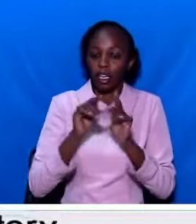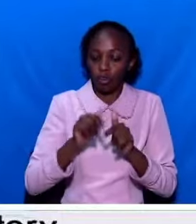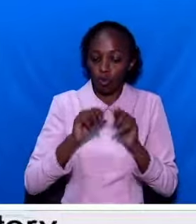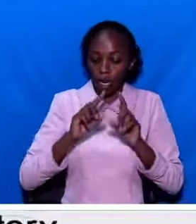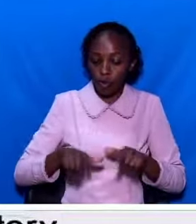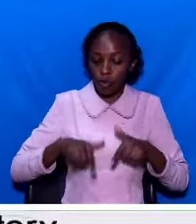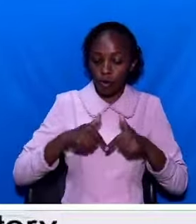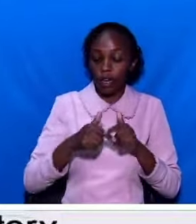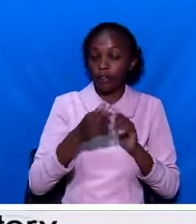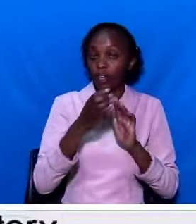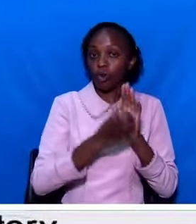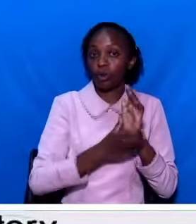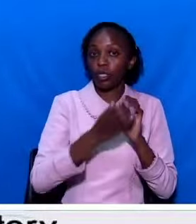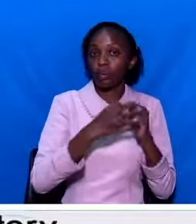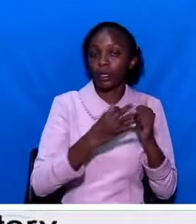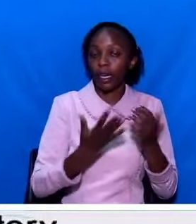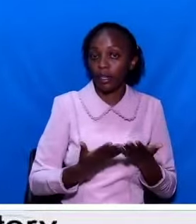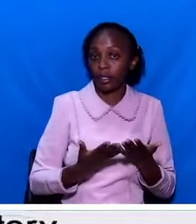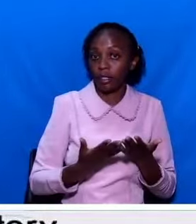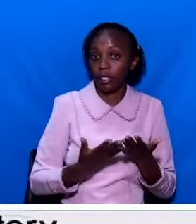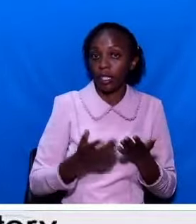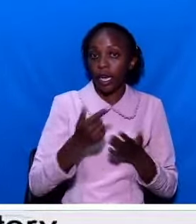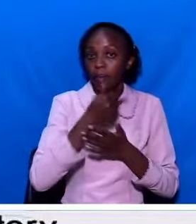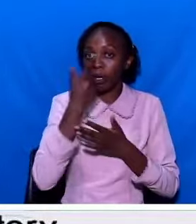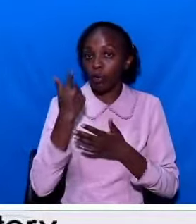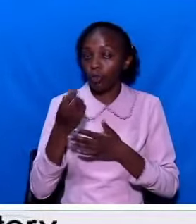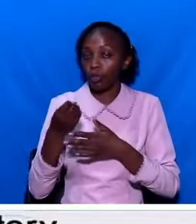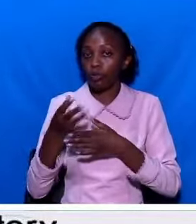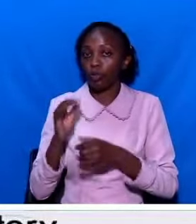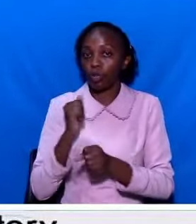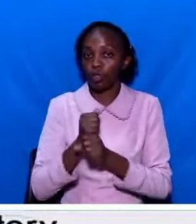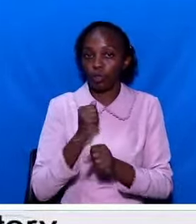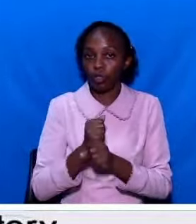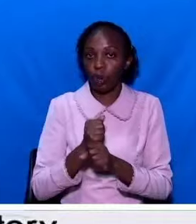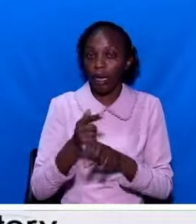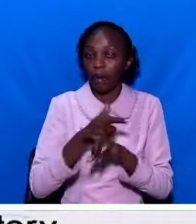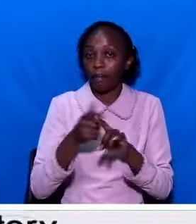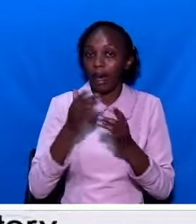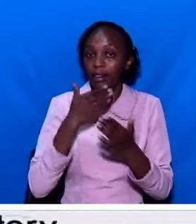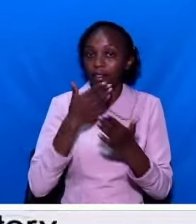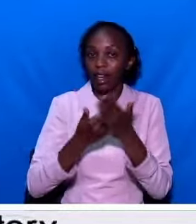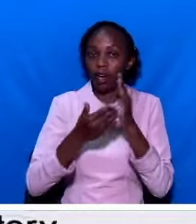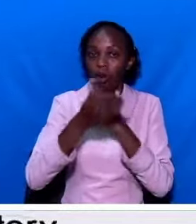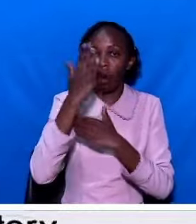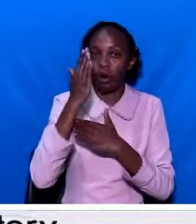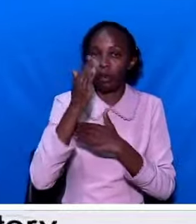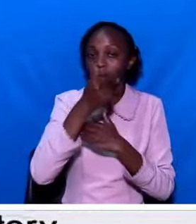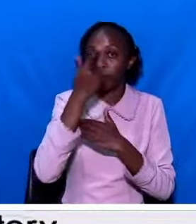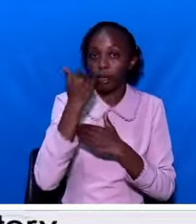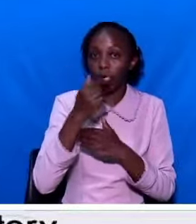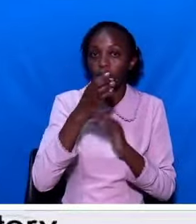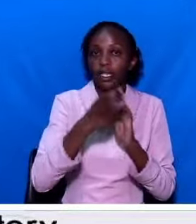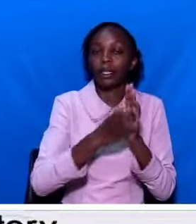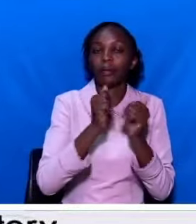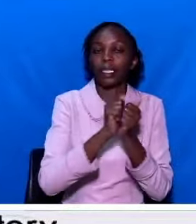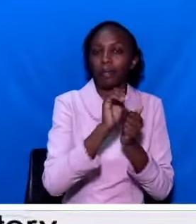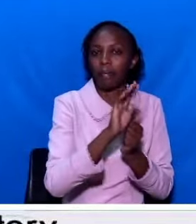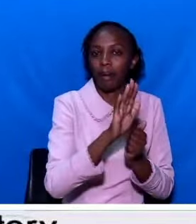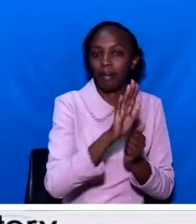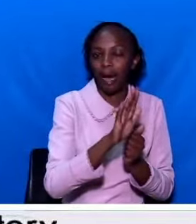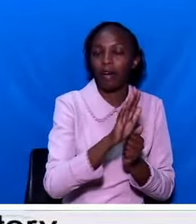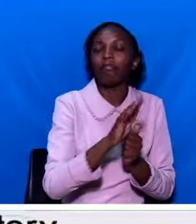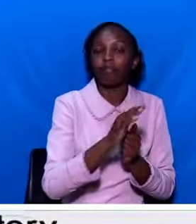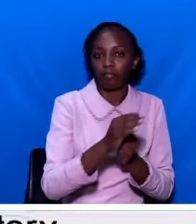your chapter 8 because you lost your job. But thank God, your chapter 10 is coming.